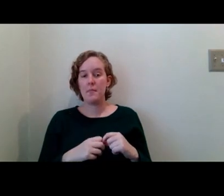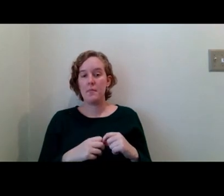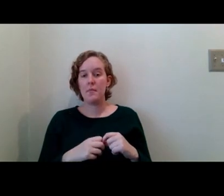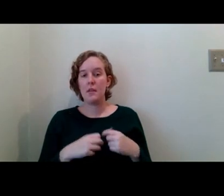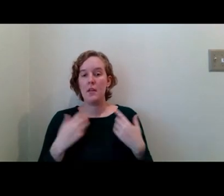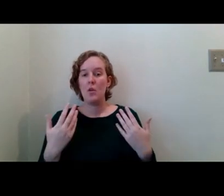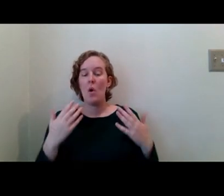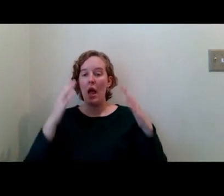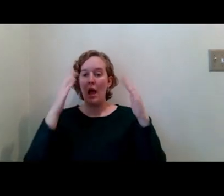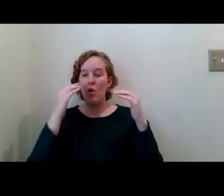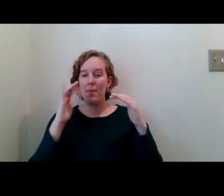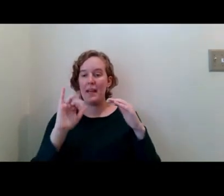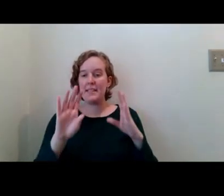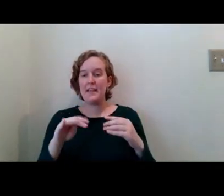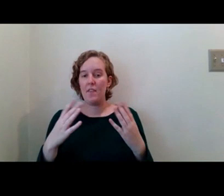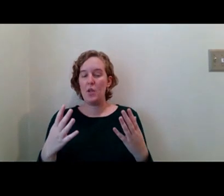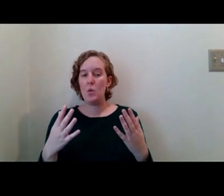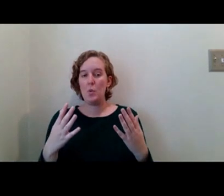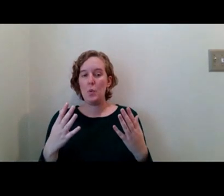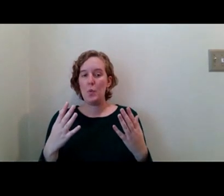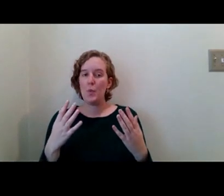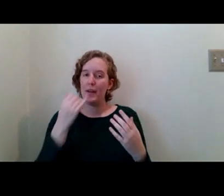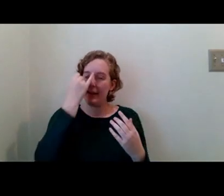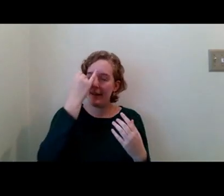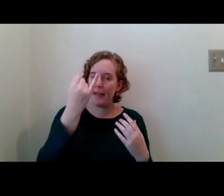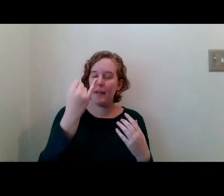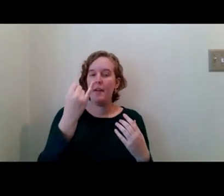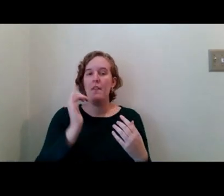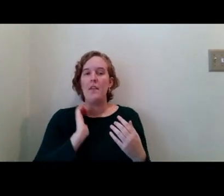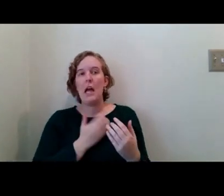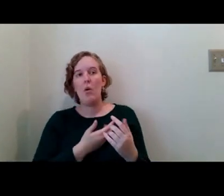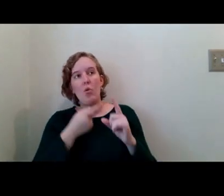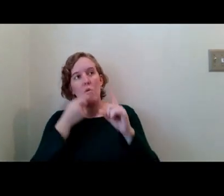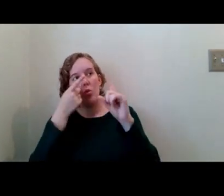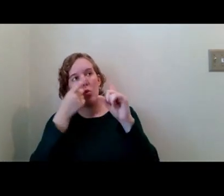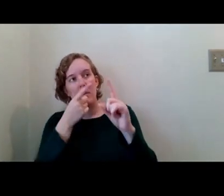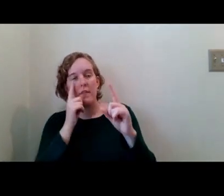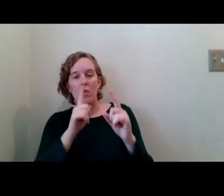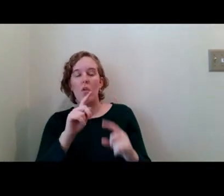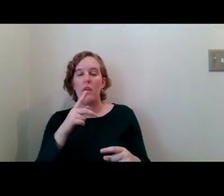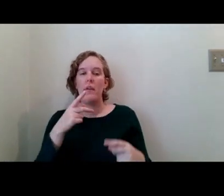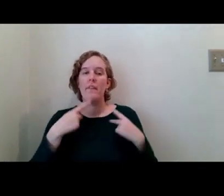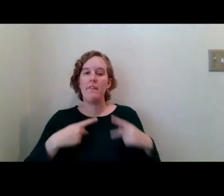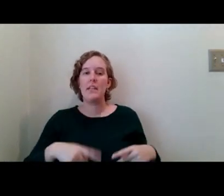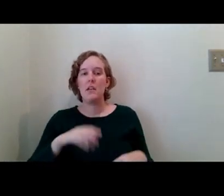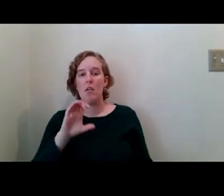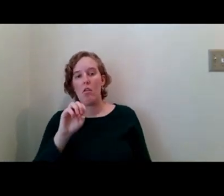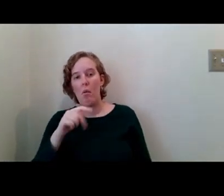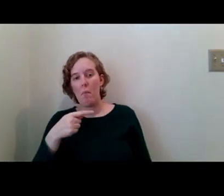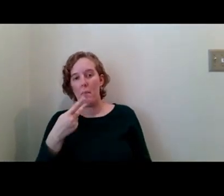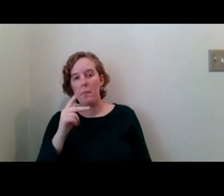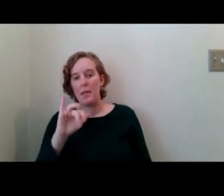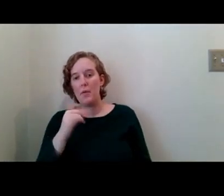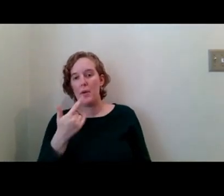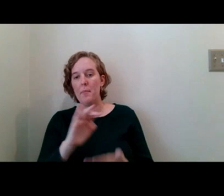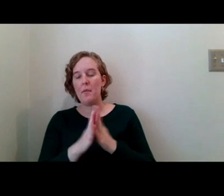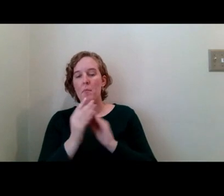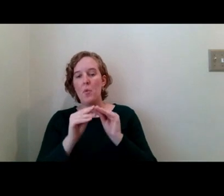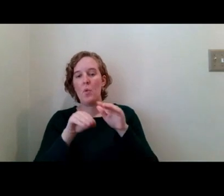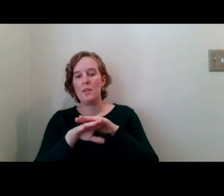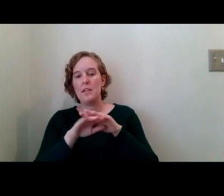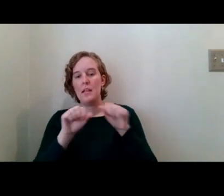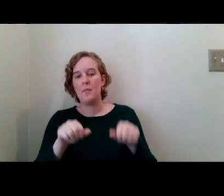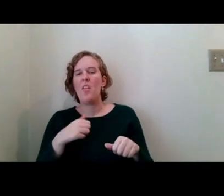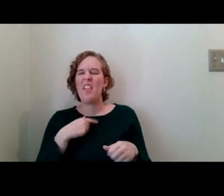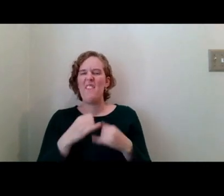So I hope that's given you an idea of our aspirations to make physical computing more accessible. And the final part of my